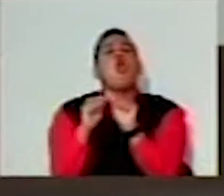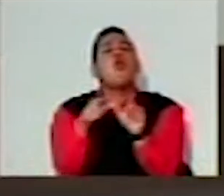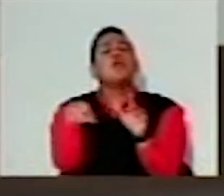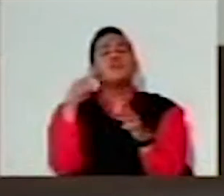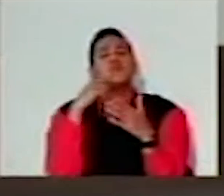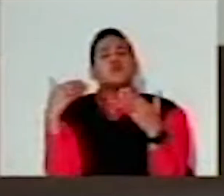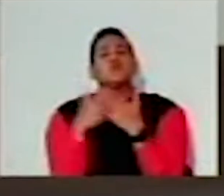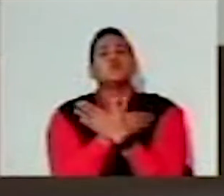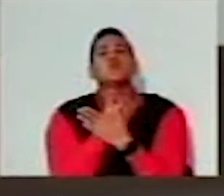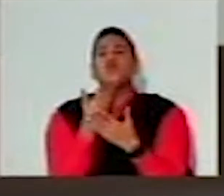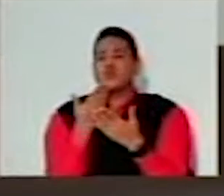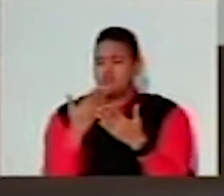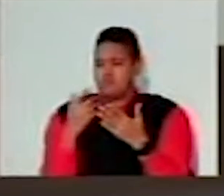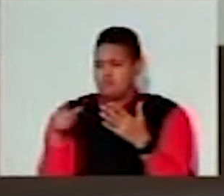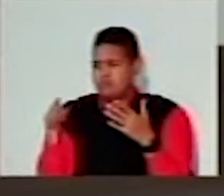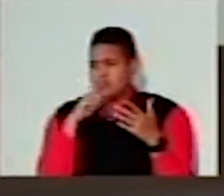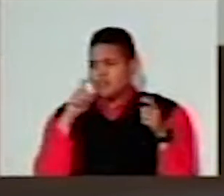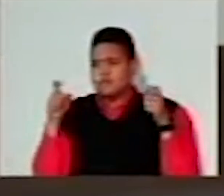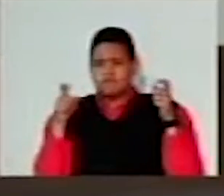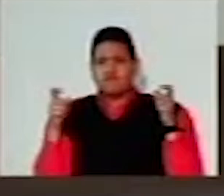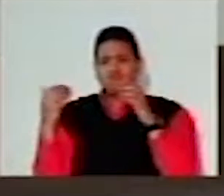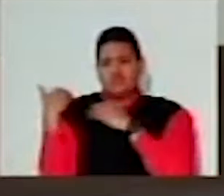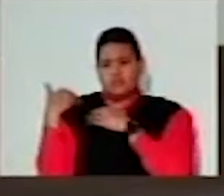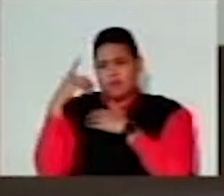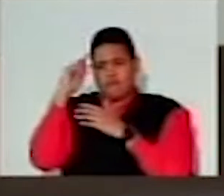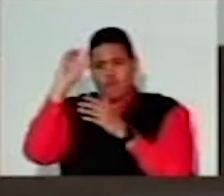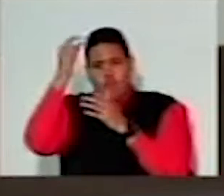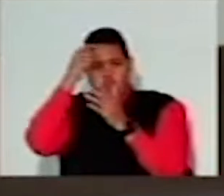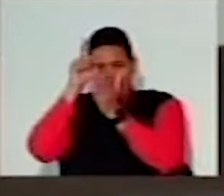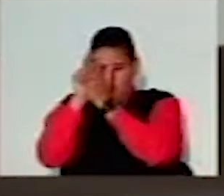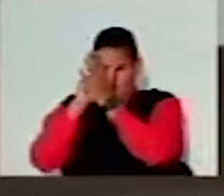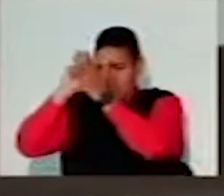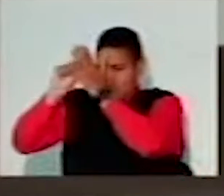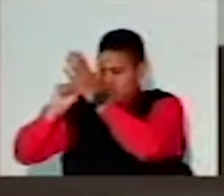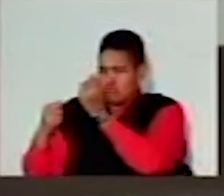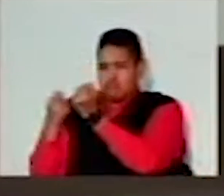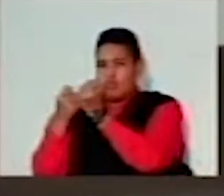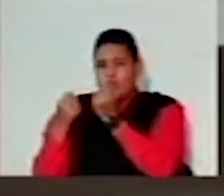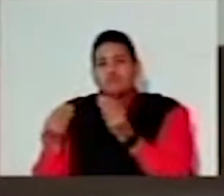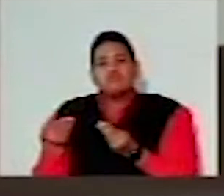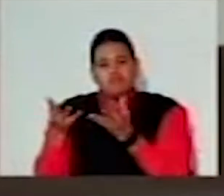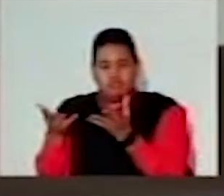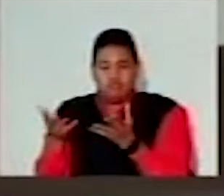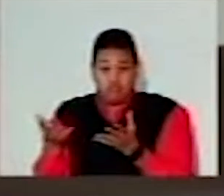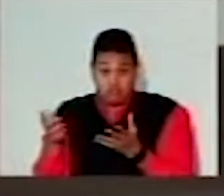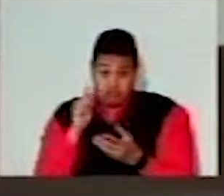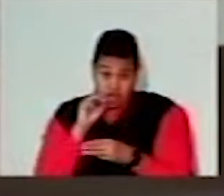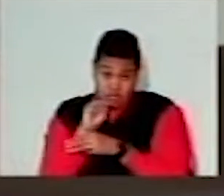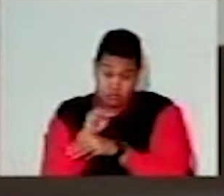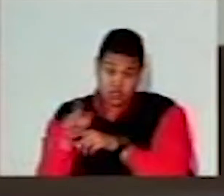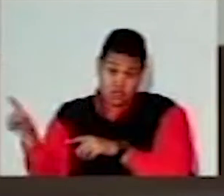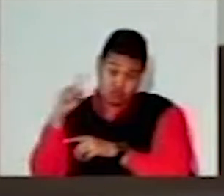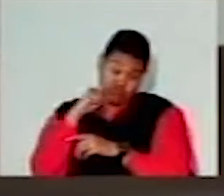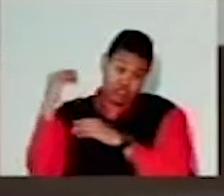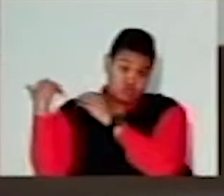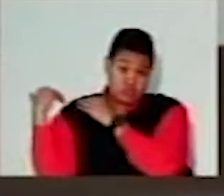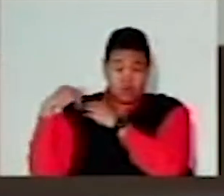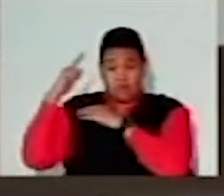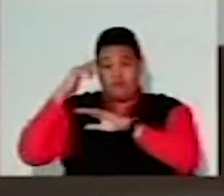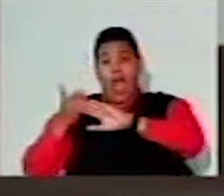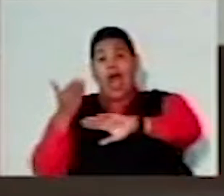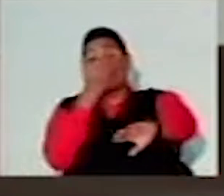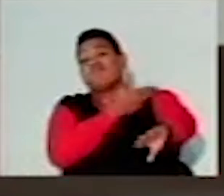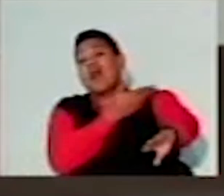the nucleus of the government's legislative program. Mr. Speaker, as a ministry responsible for